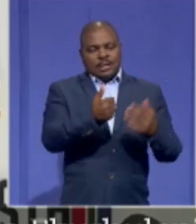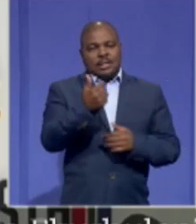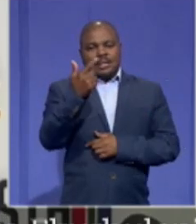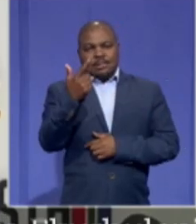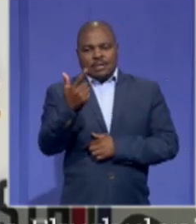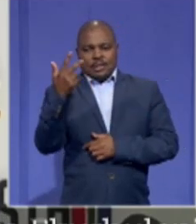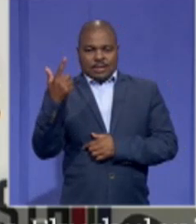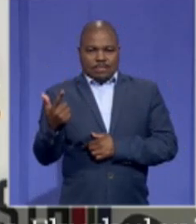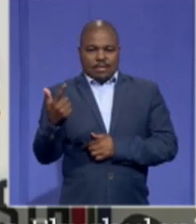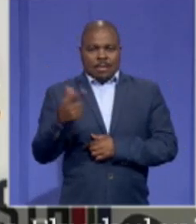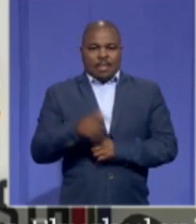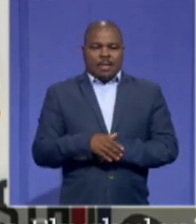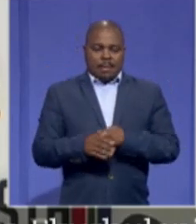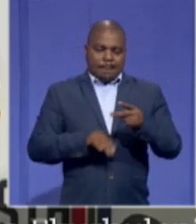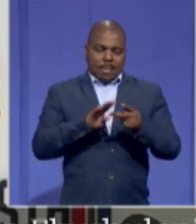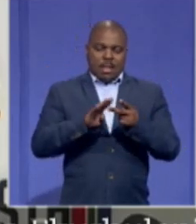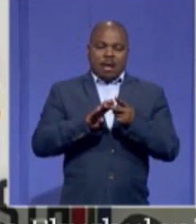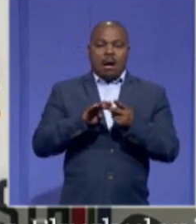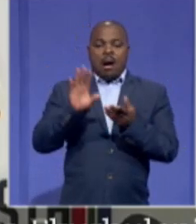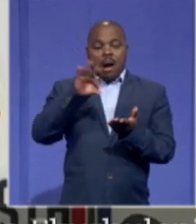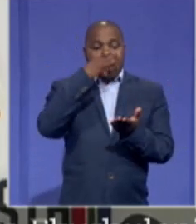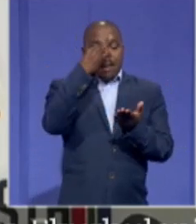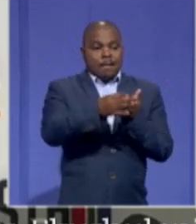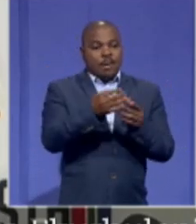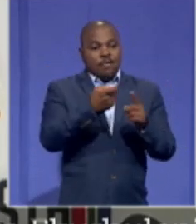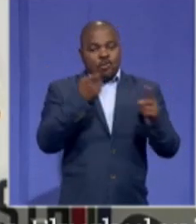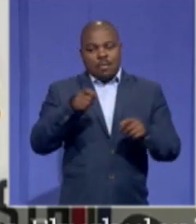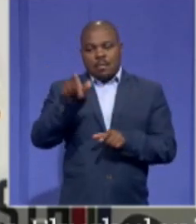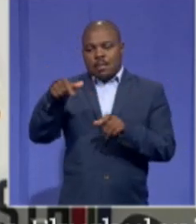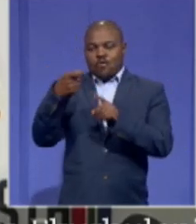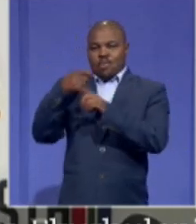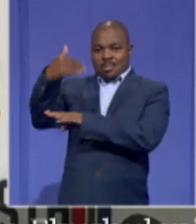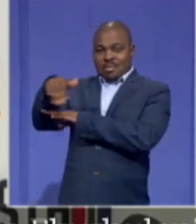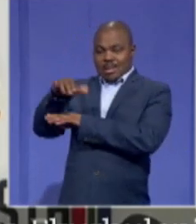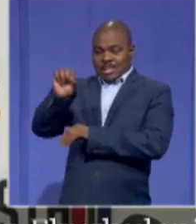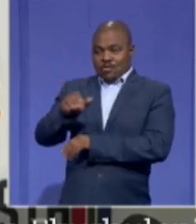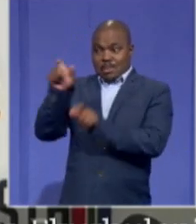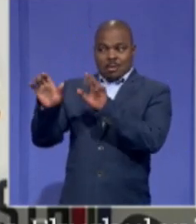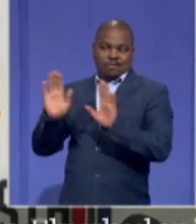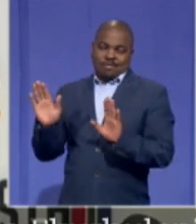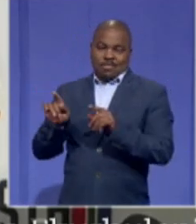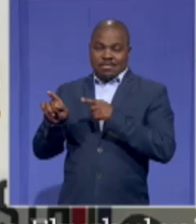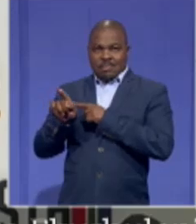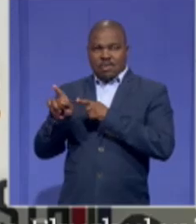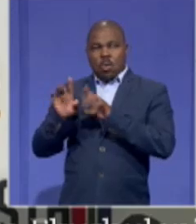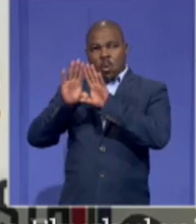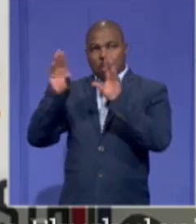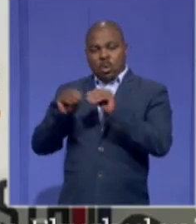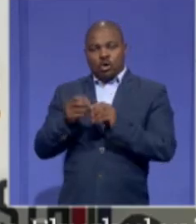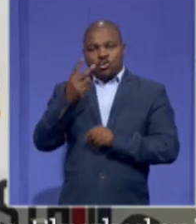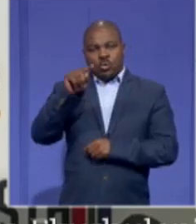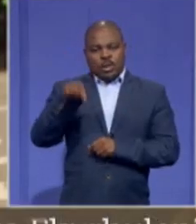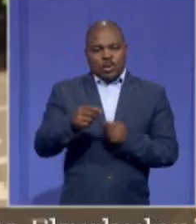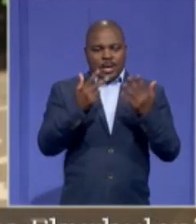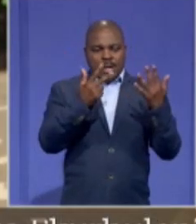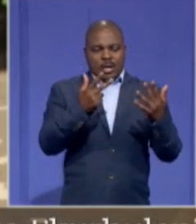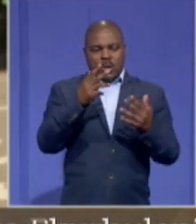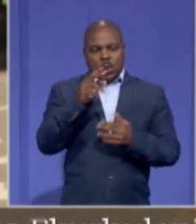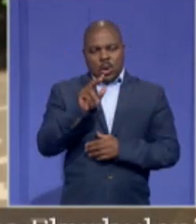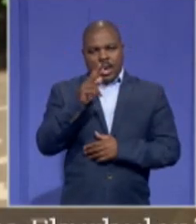2,677. The number of applications from non-South Africans presently stands at